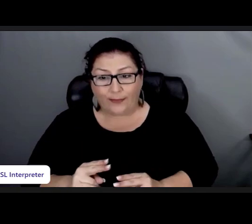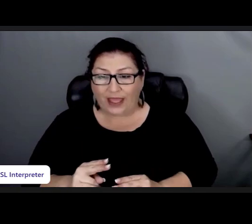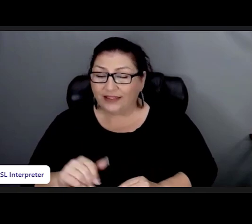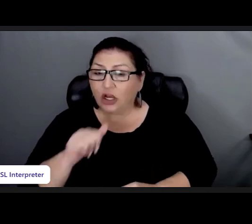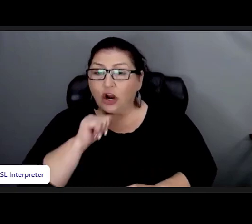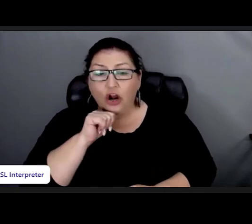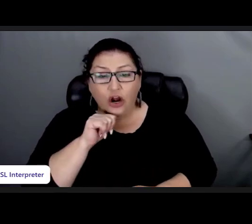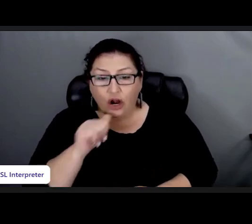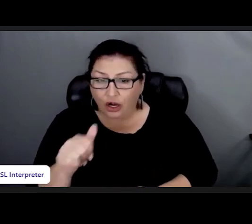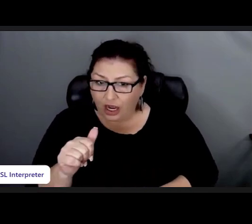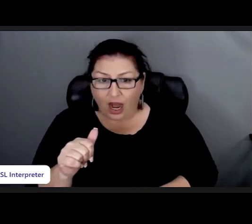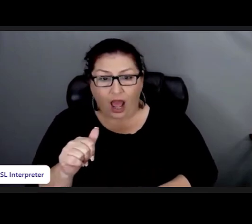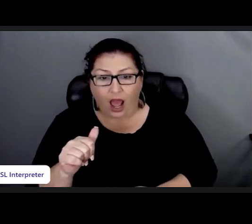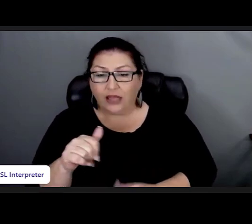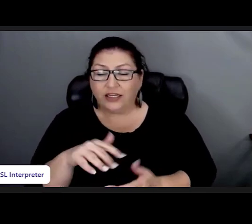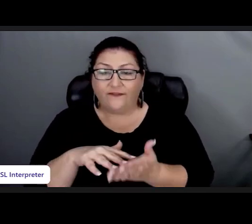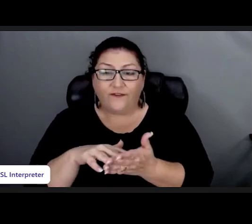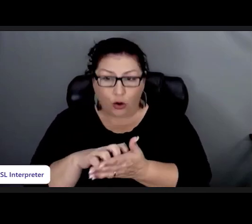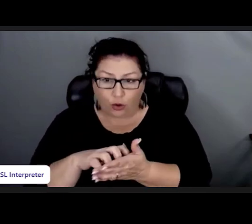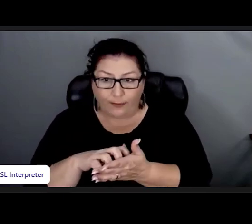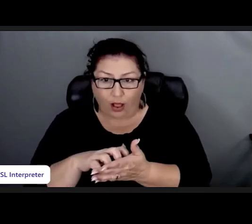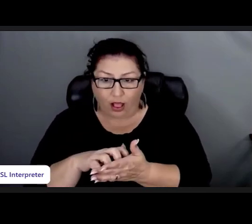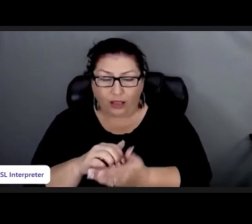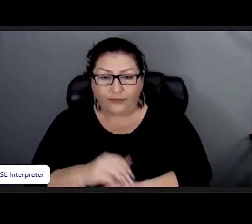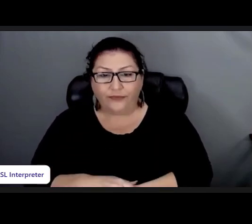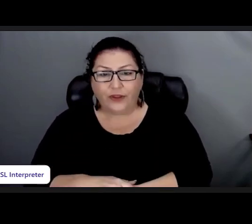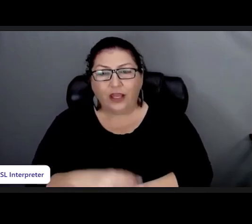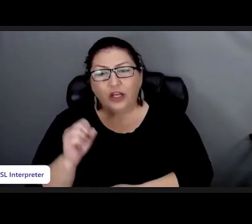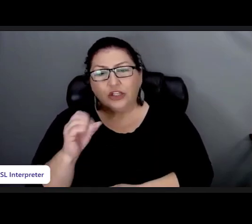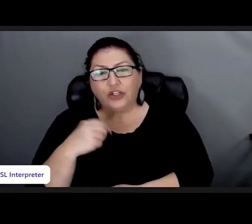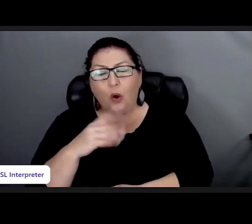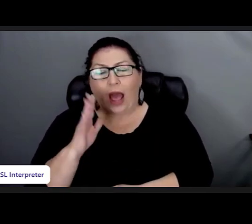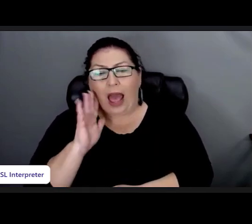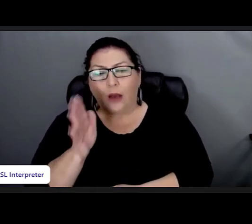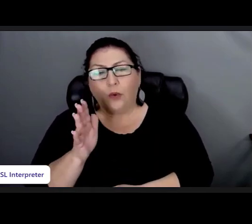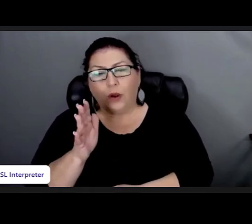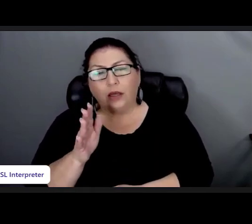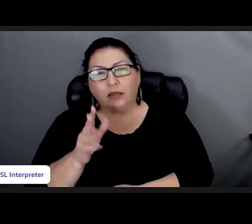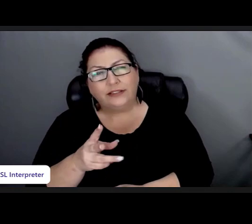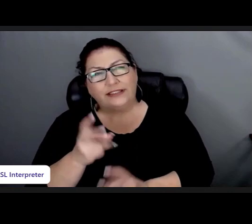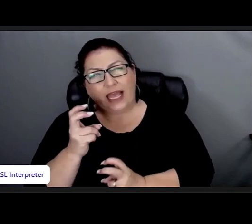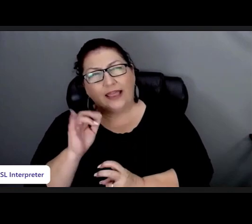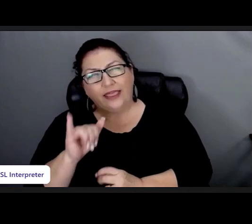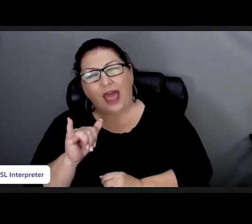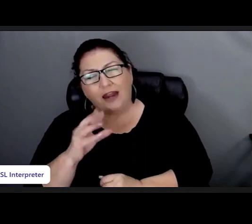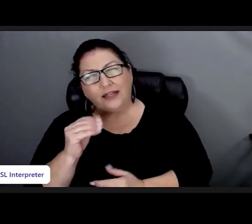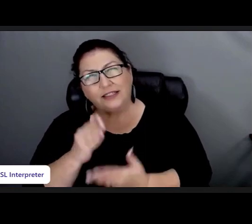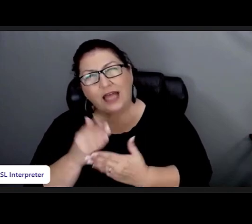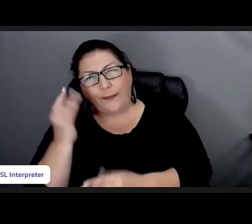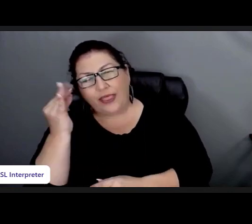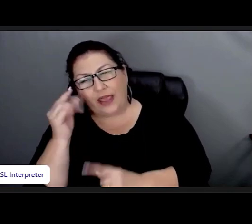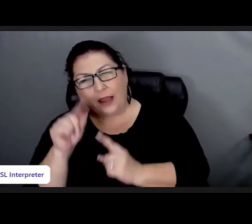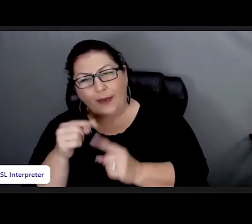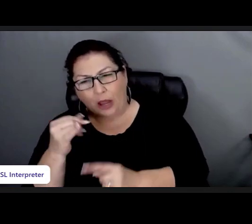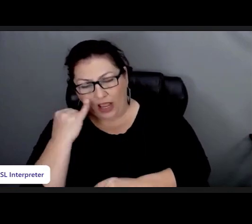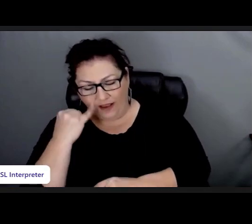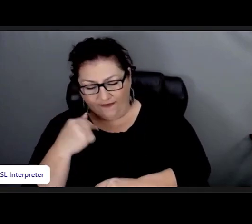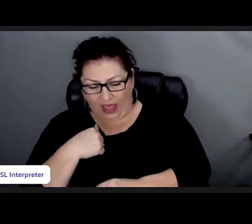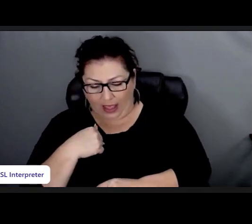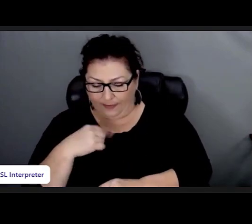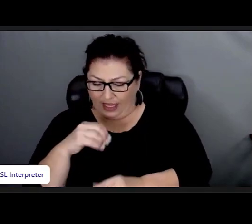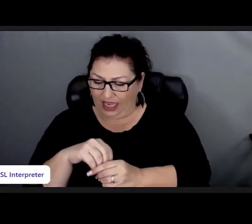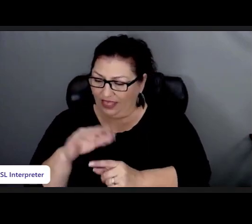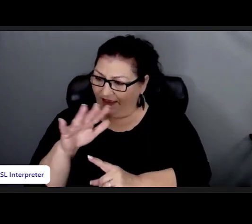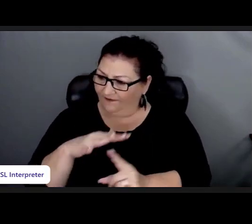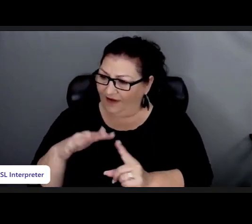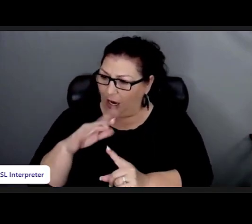not rendered vulnerable. And so I'm going to take that and sort of stop and think about, if I'm in an environment where I